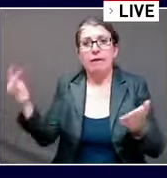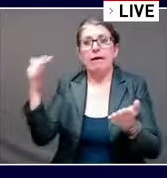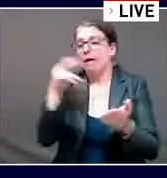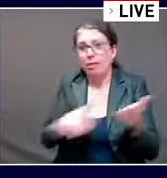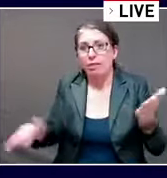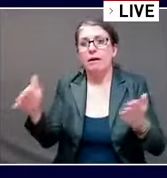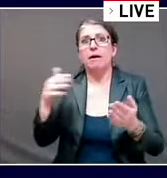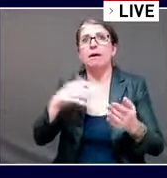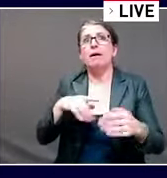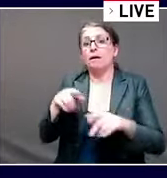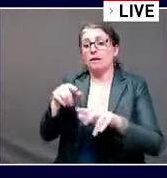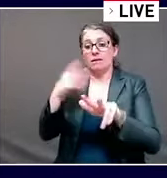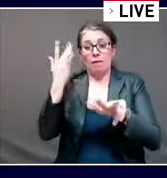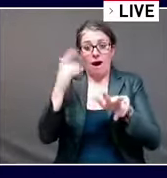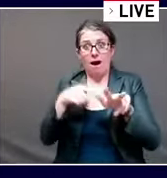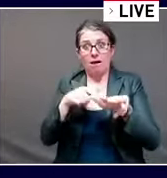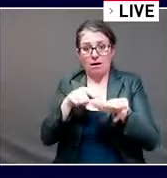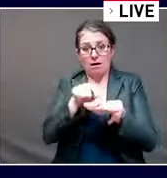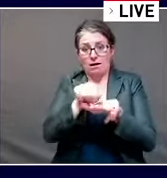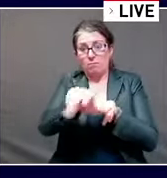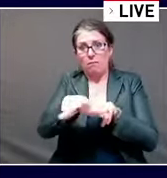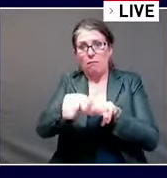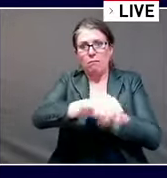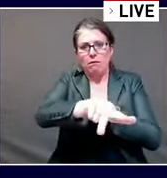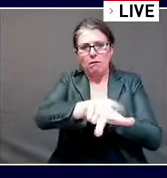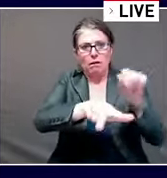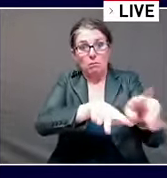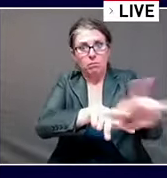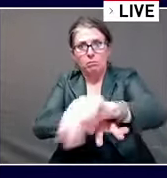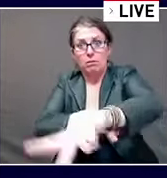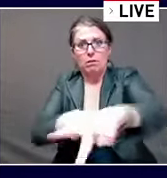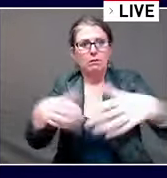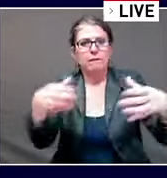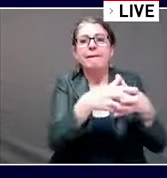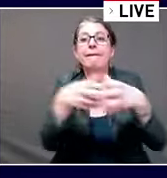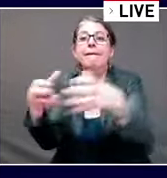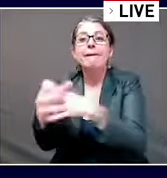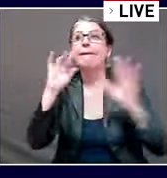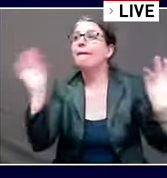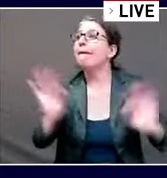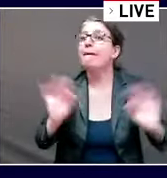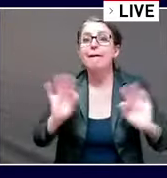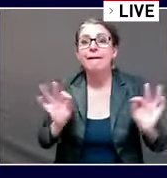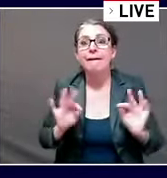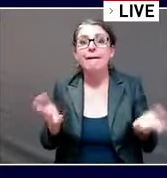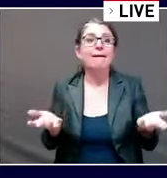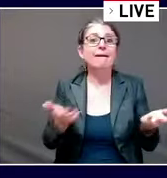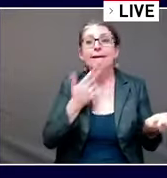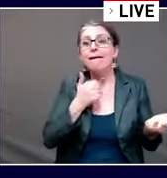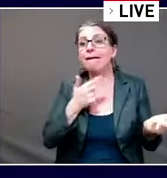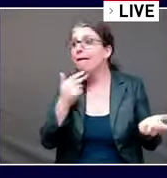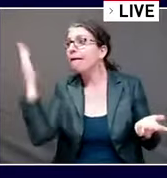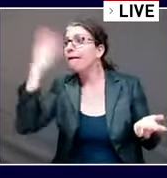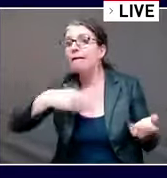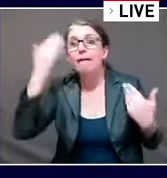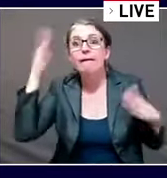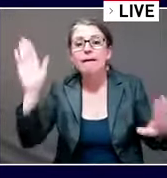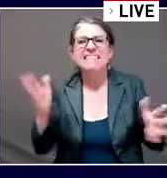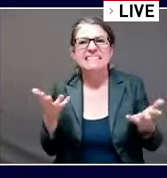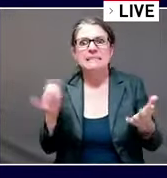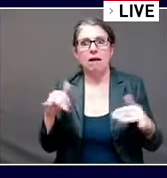So we're moving away, Patty, from the nature of outbreaks being sector or location